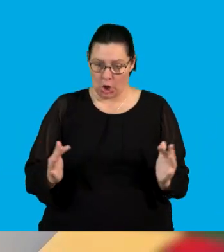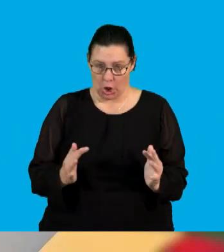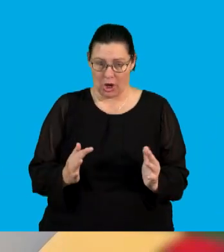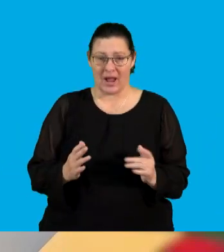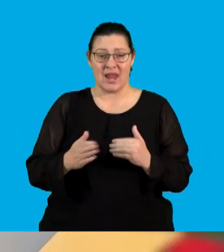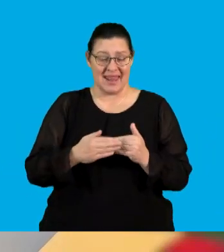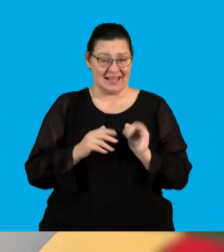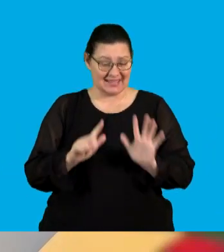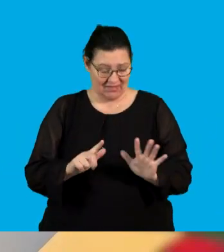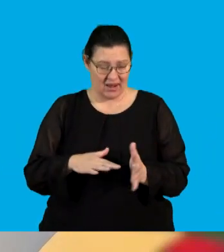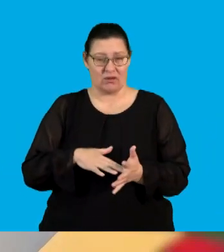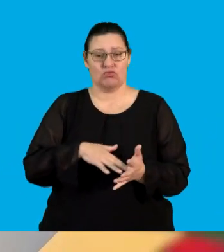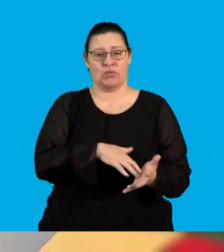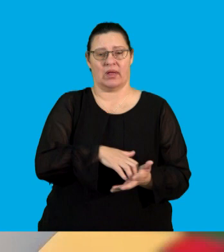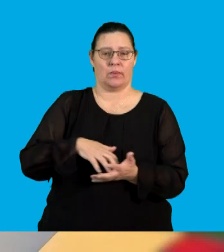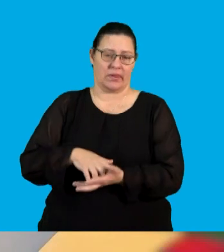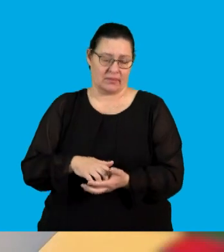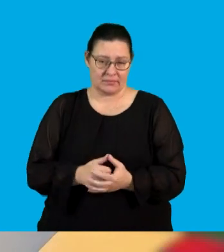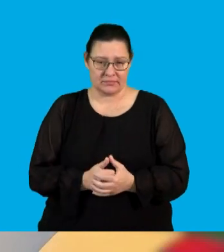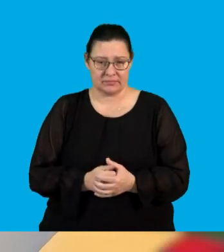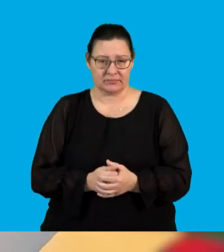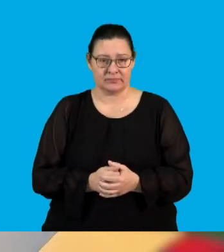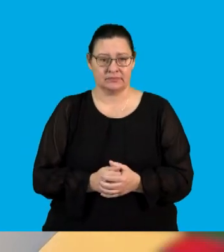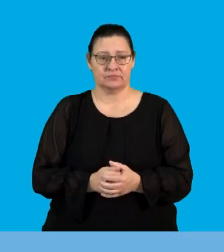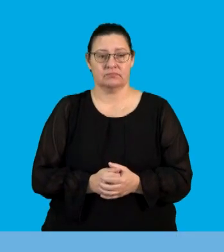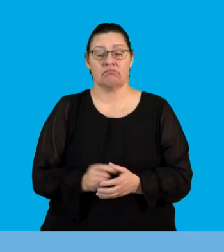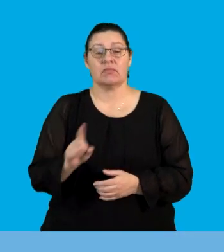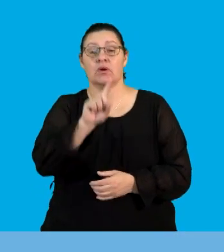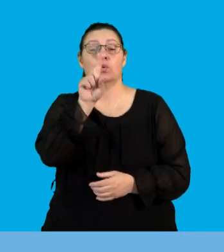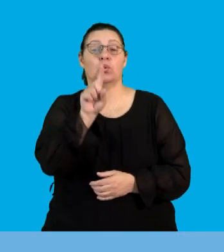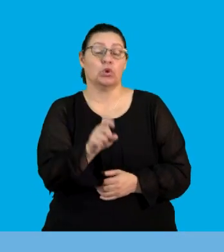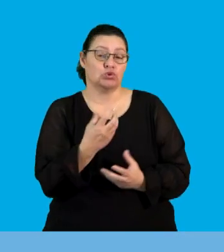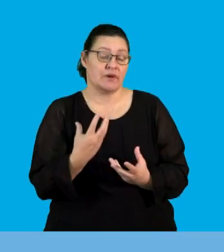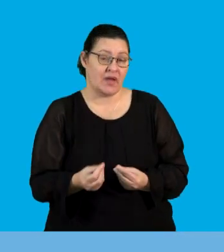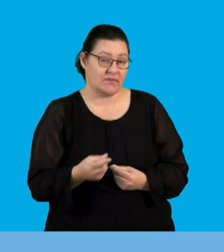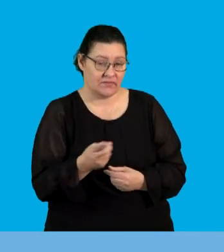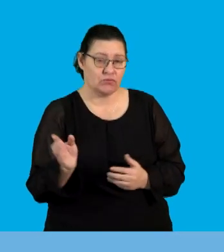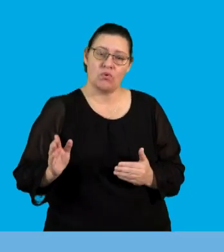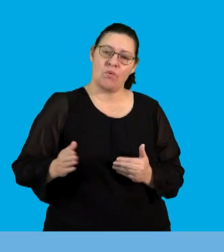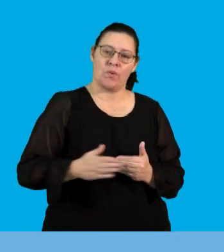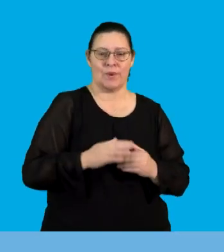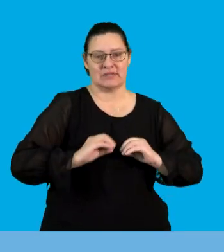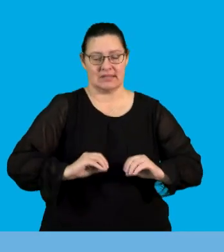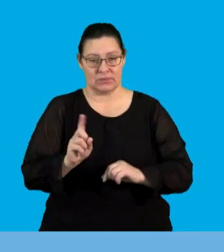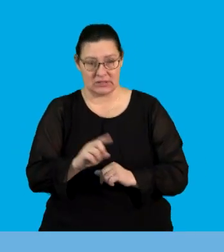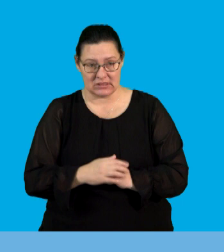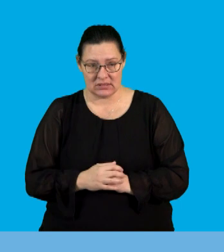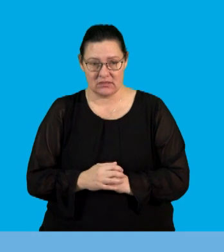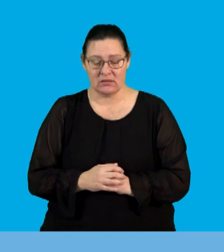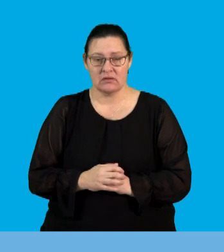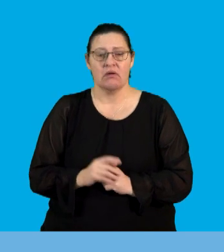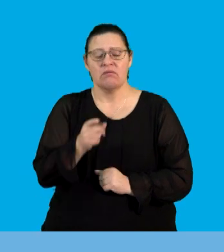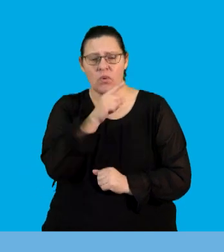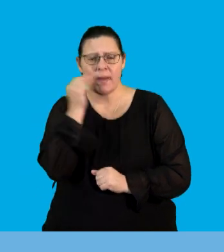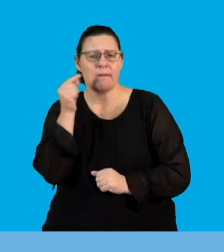either stronger acid or stronger base, depending on where you go. So now, the question that I have for you to close off the lesson